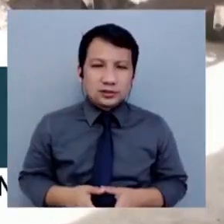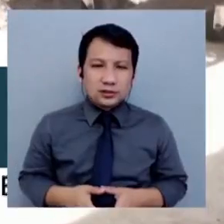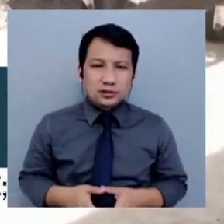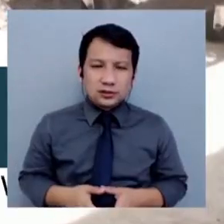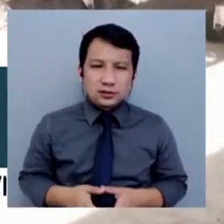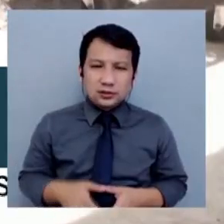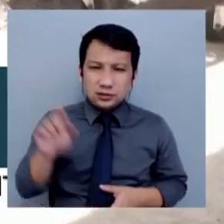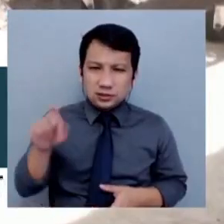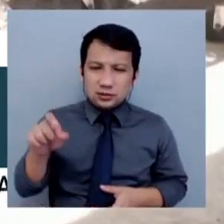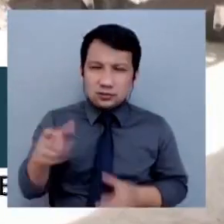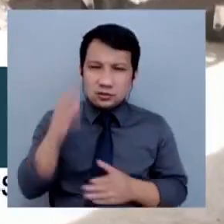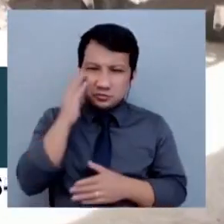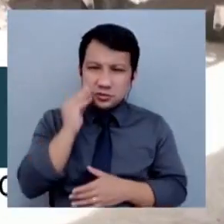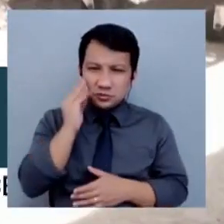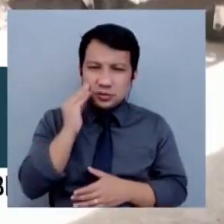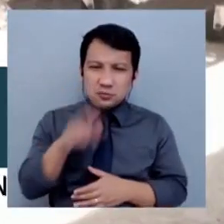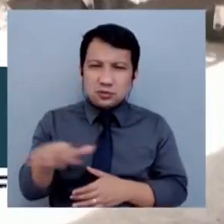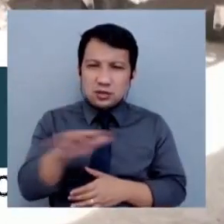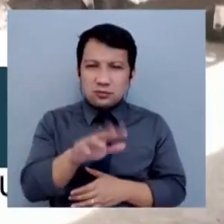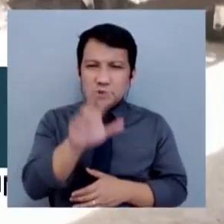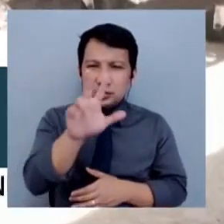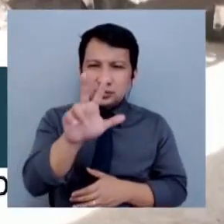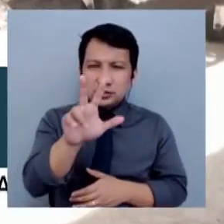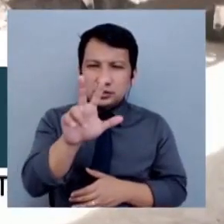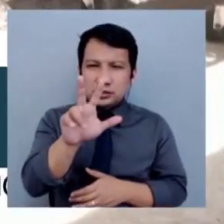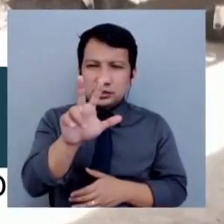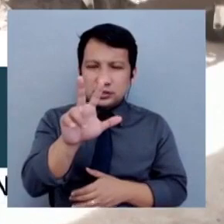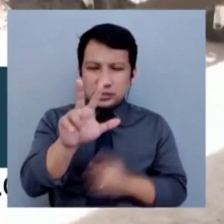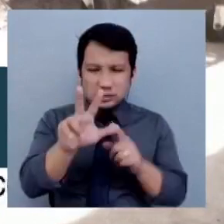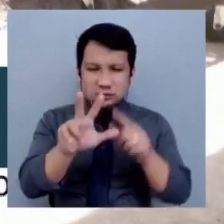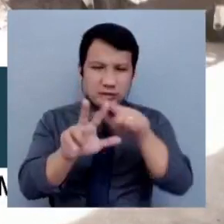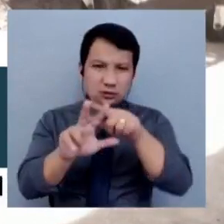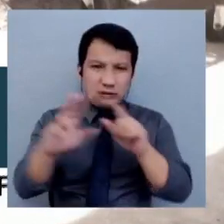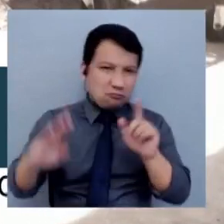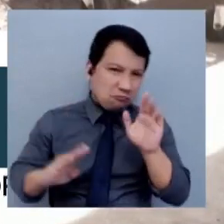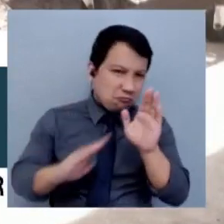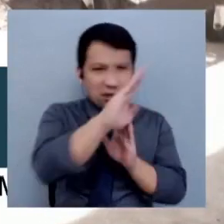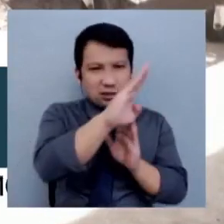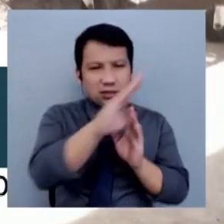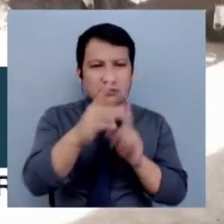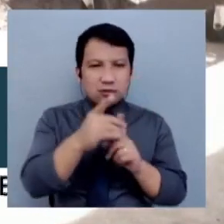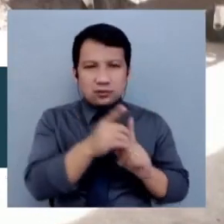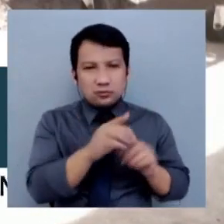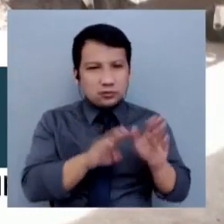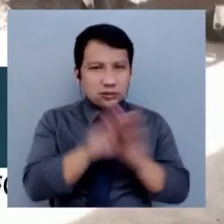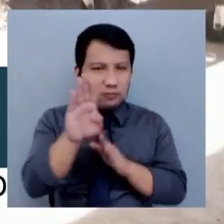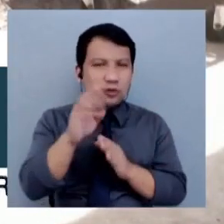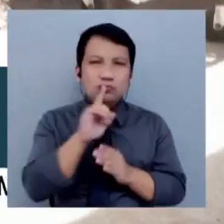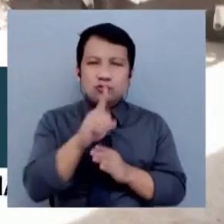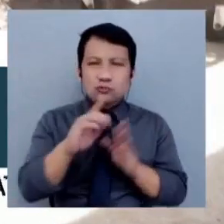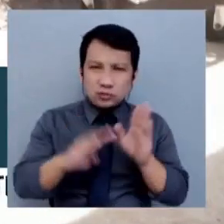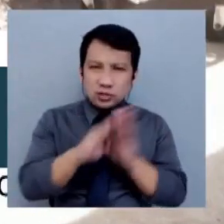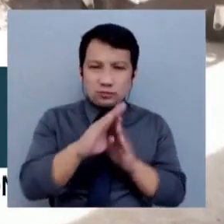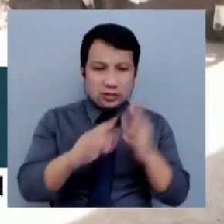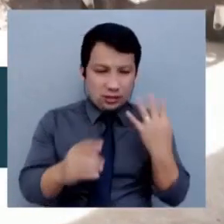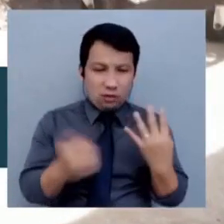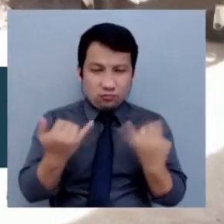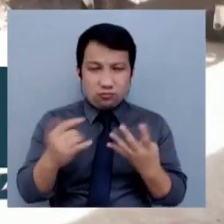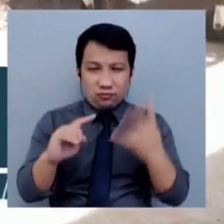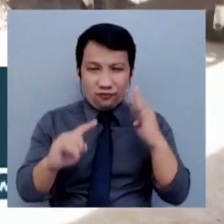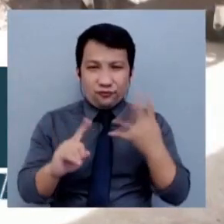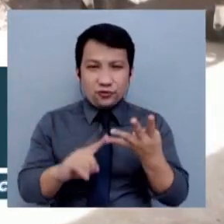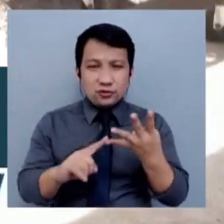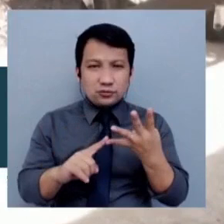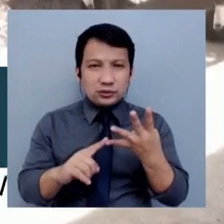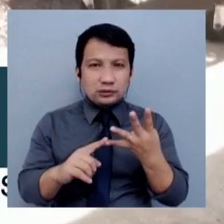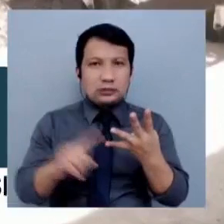We have experienced the three previous waves, and gradually we saw the cases increase. In the fourth wave, there are overnight